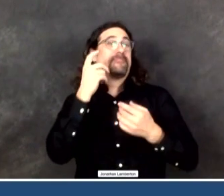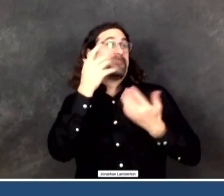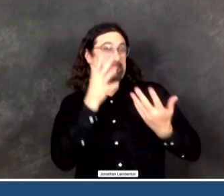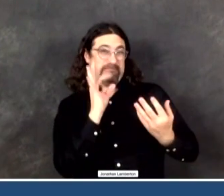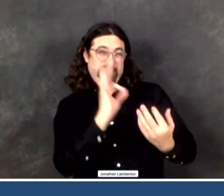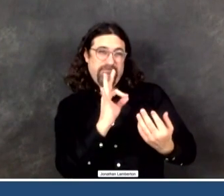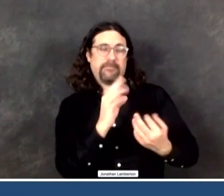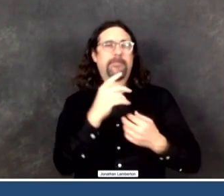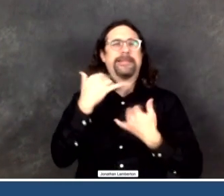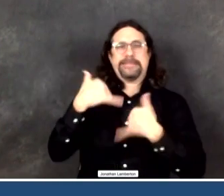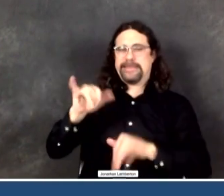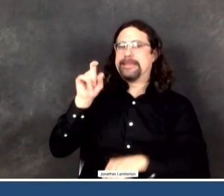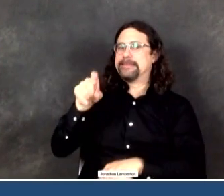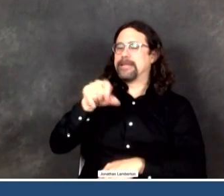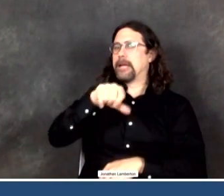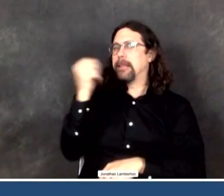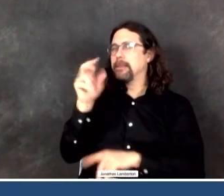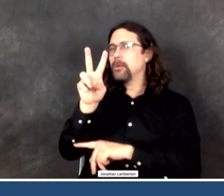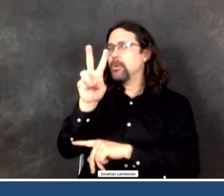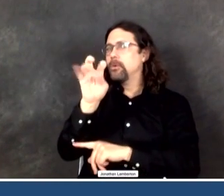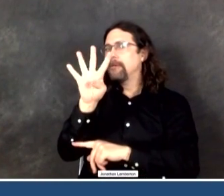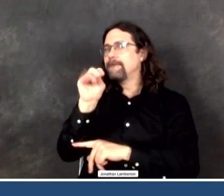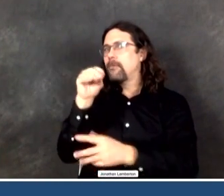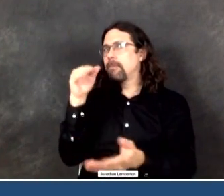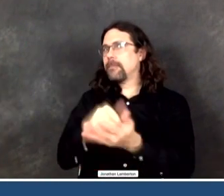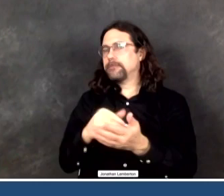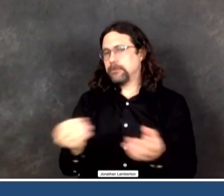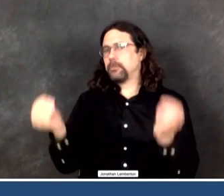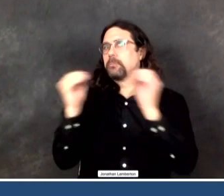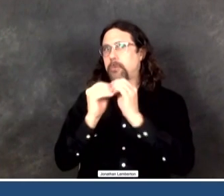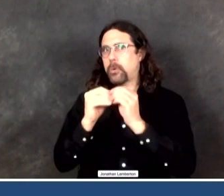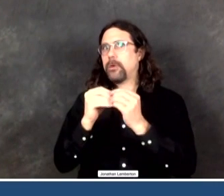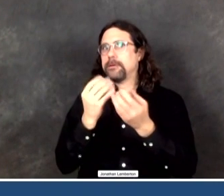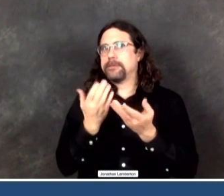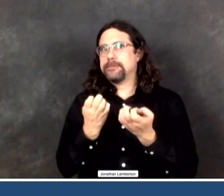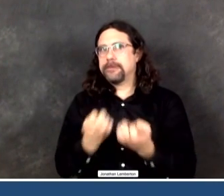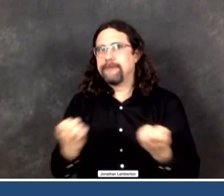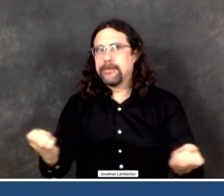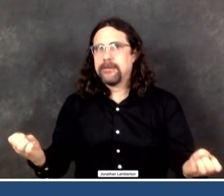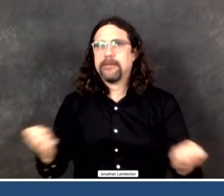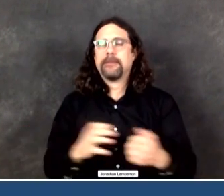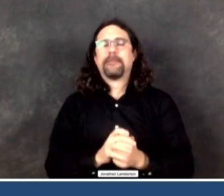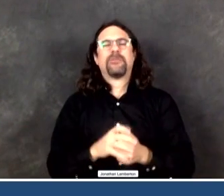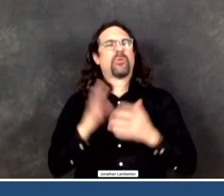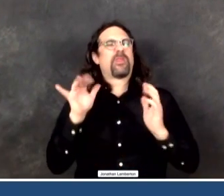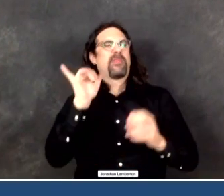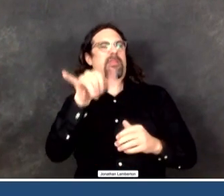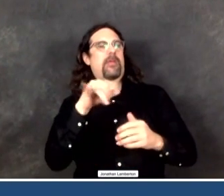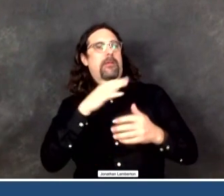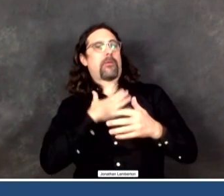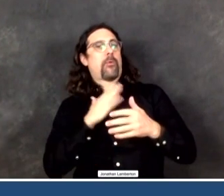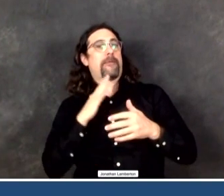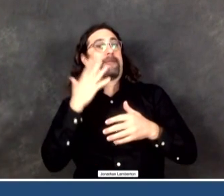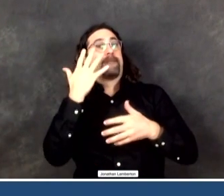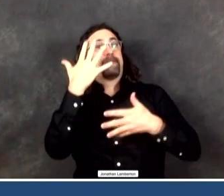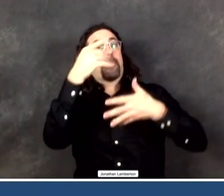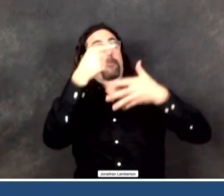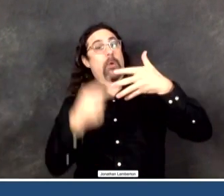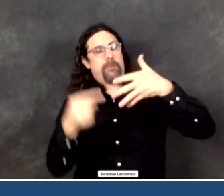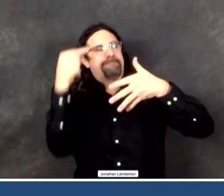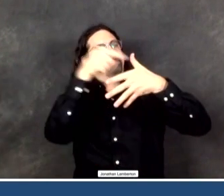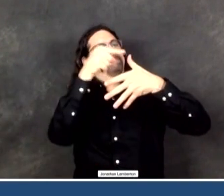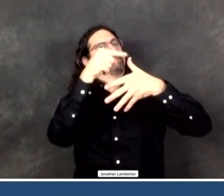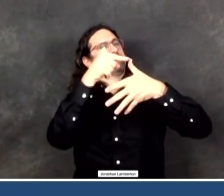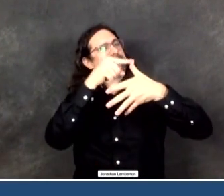will assist to make sure this happens. So that's point one, devices for every child by the end of April. Point two,